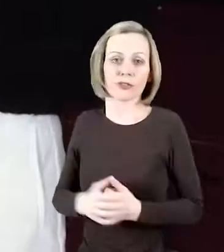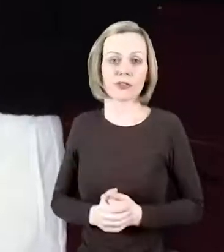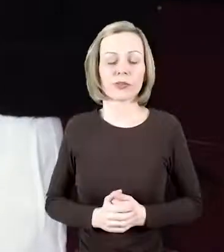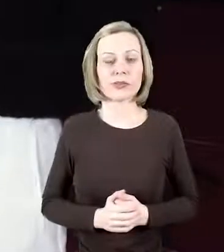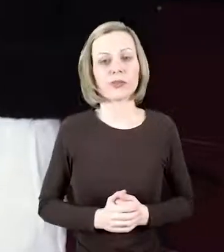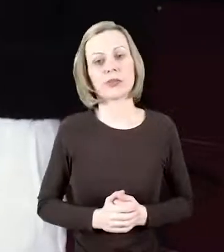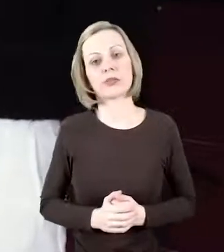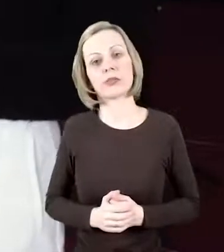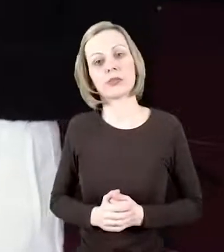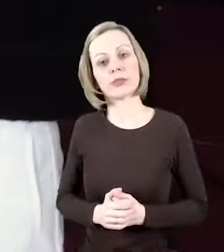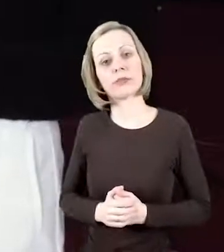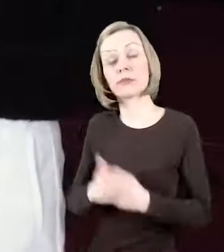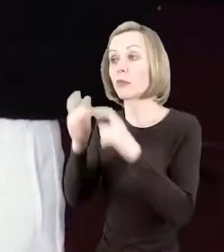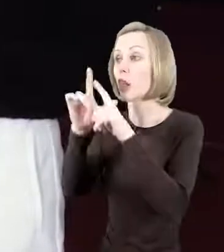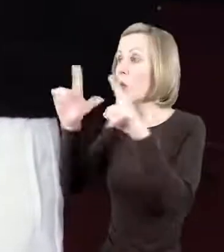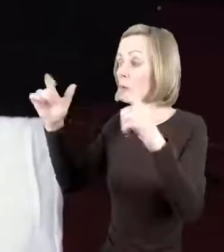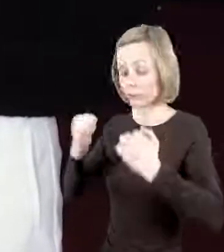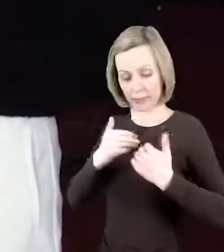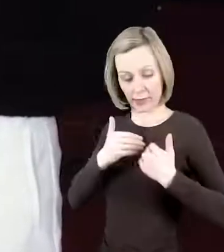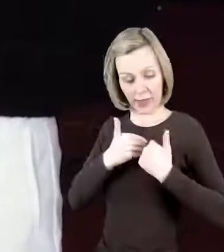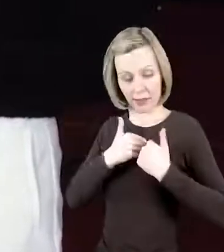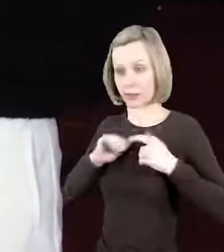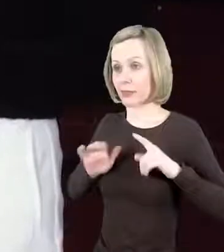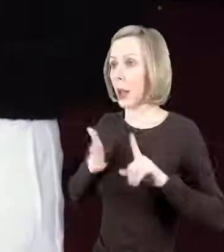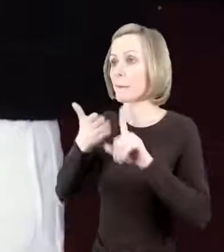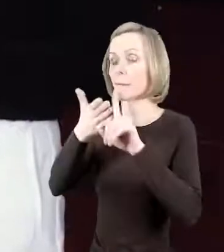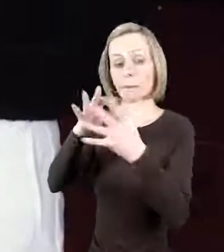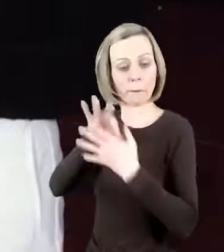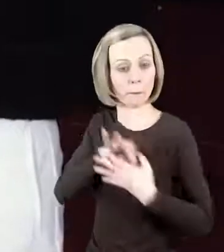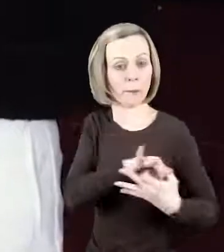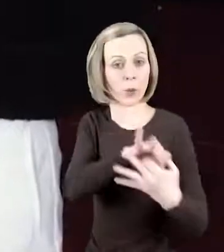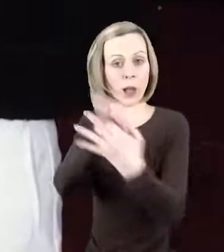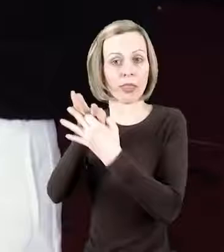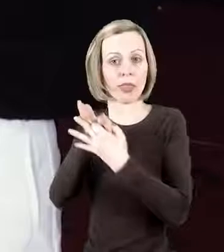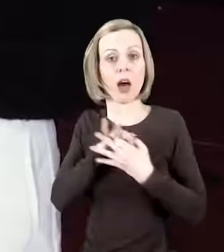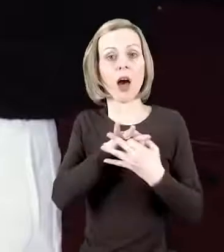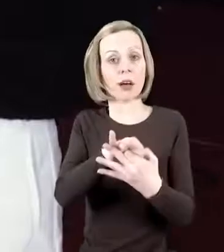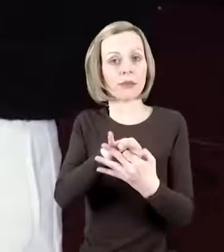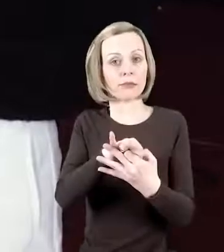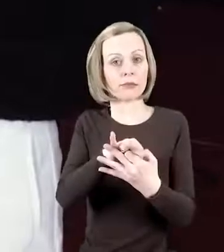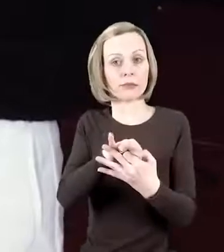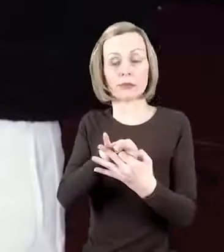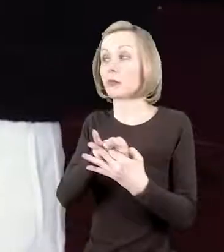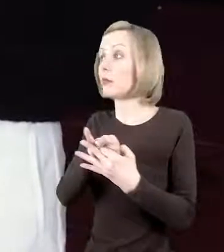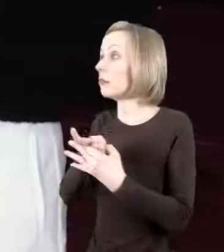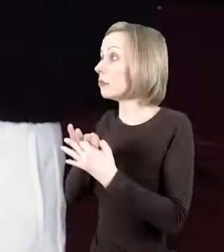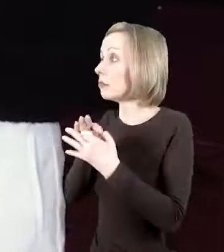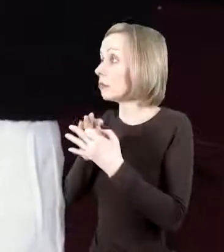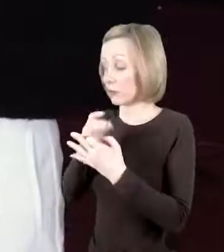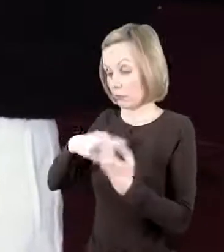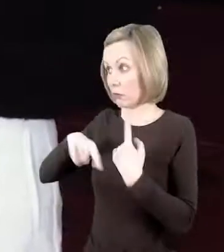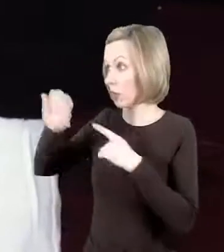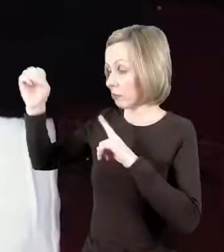Lord, our heart's desire is to live in harmony and unity with each other. We pray that through us, you would speak words of